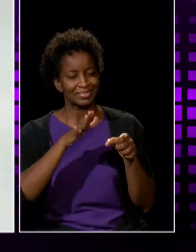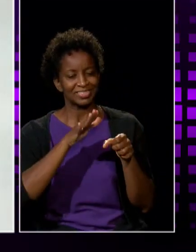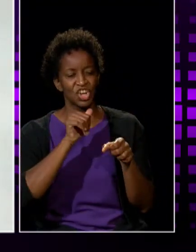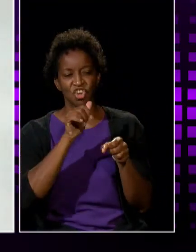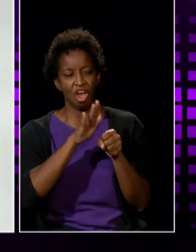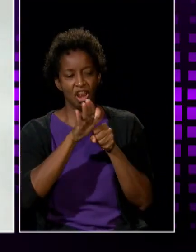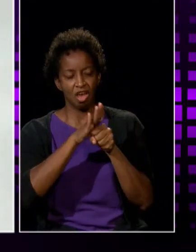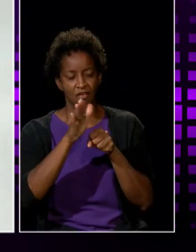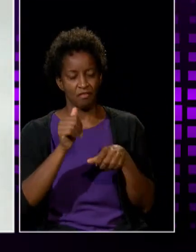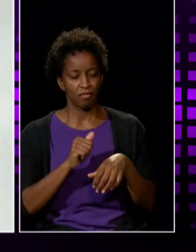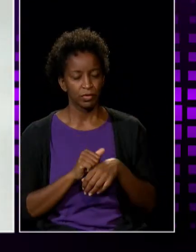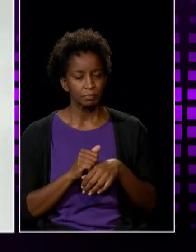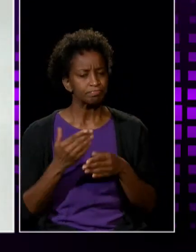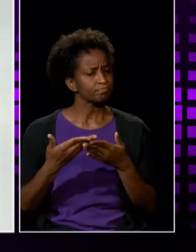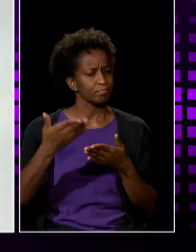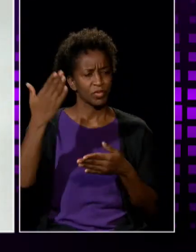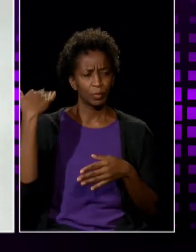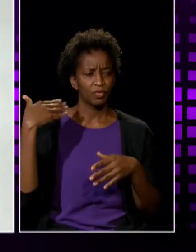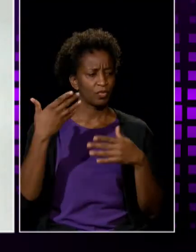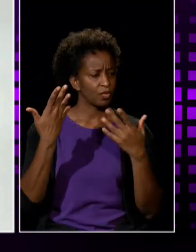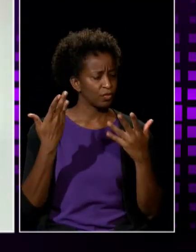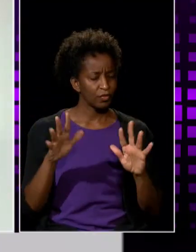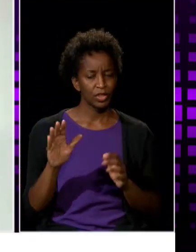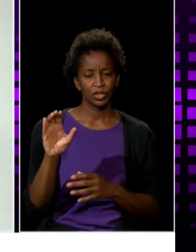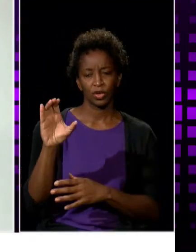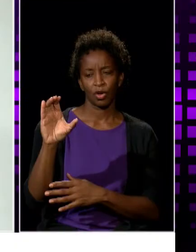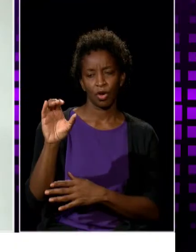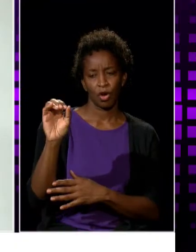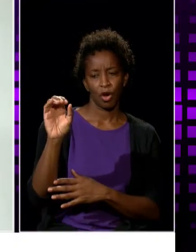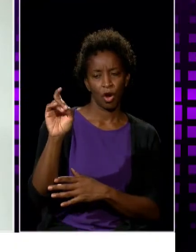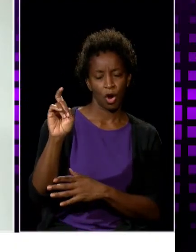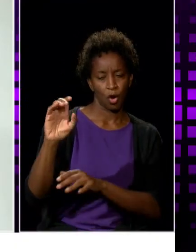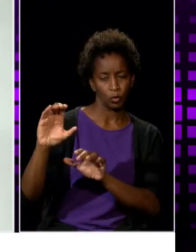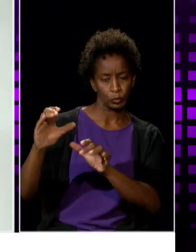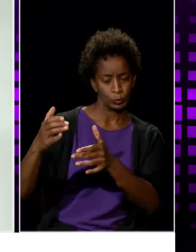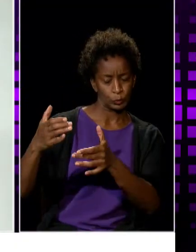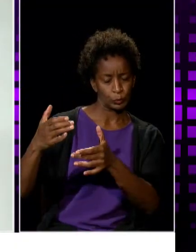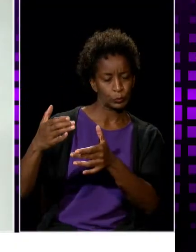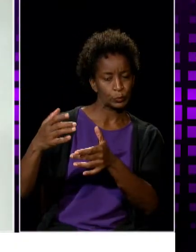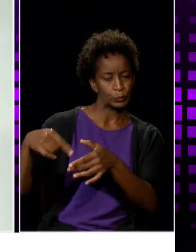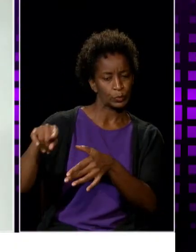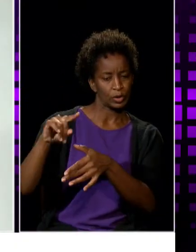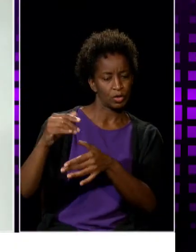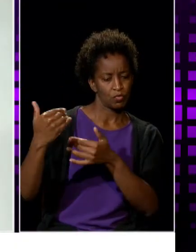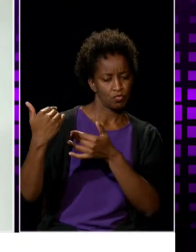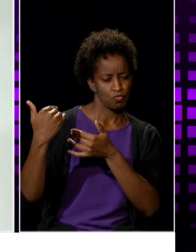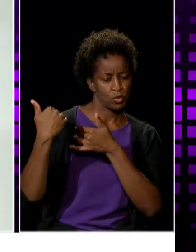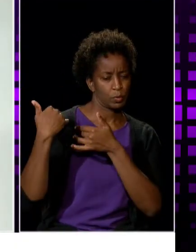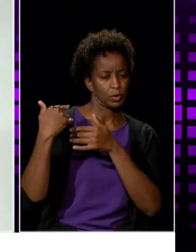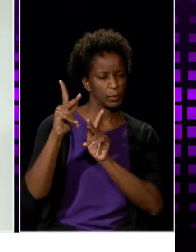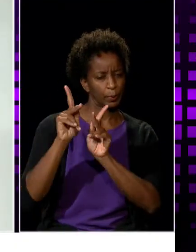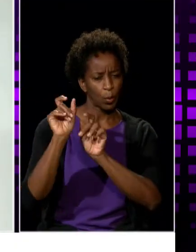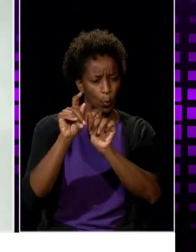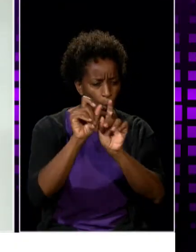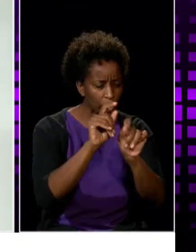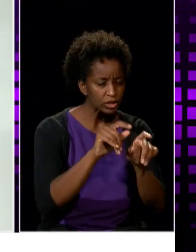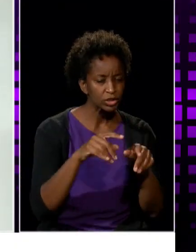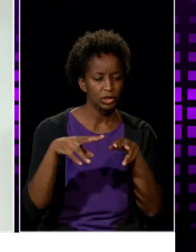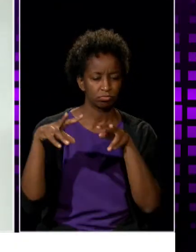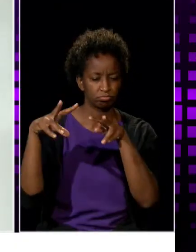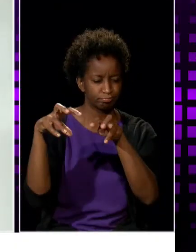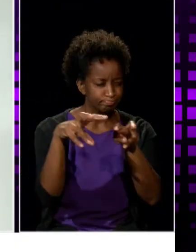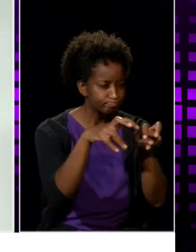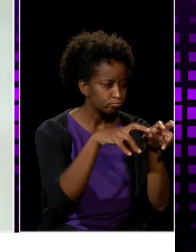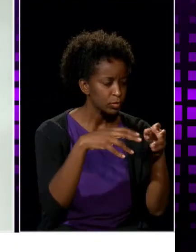consultations in the sense of the Court Commission and the Ford Commission. But when we come down to the ordinary man, the